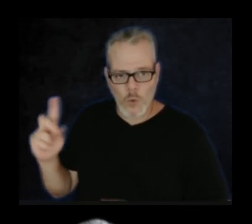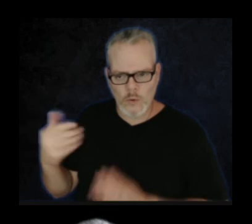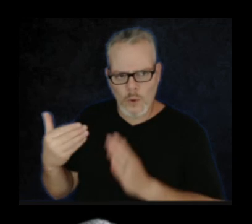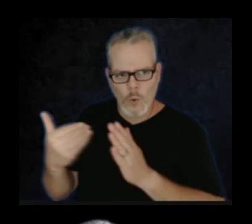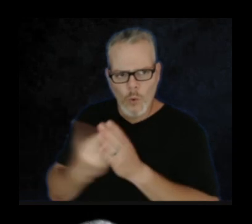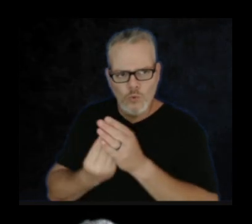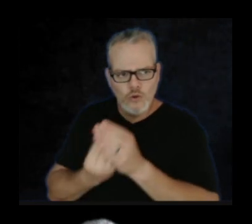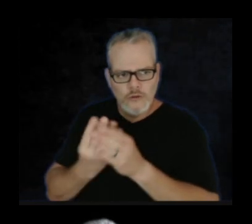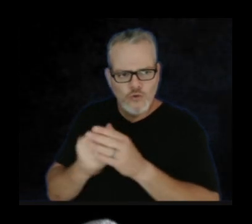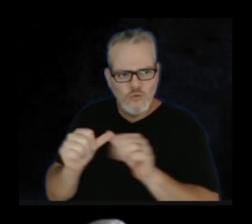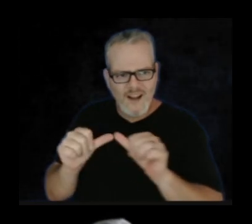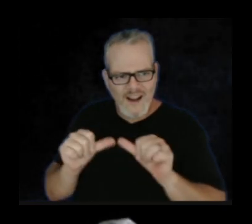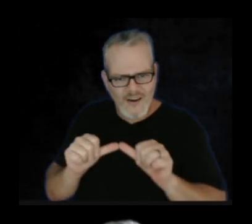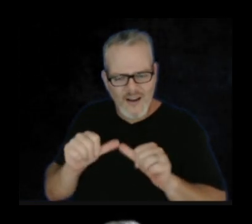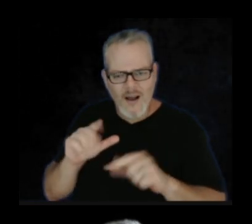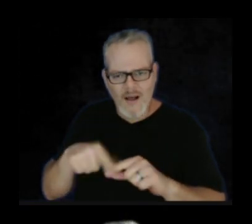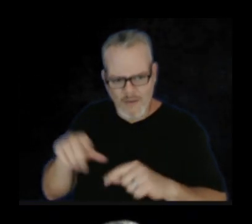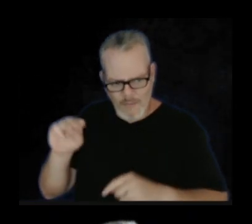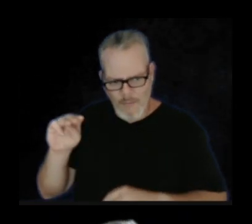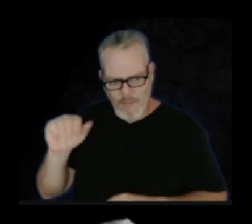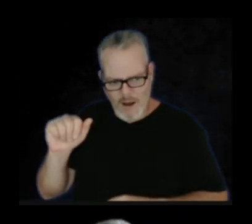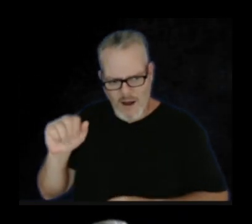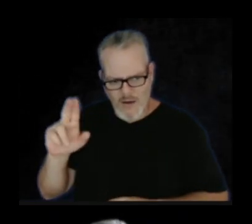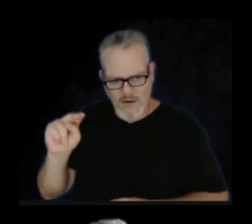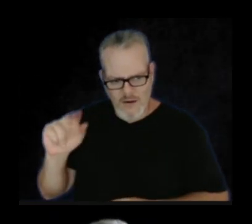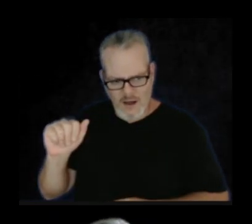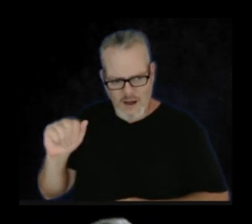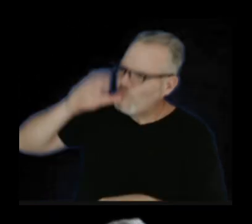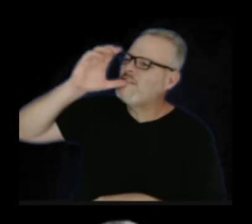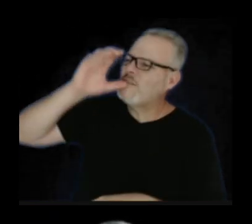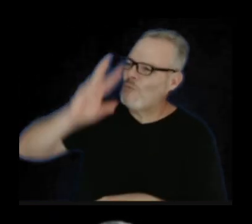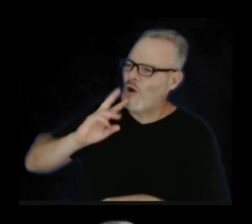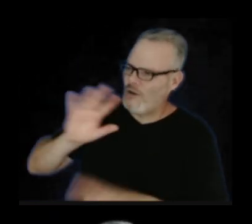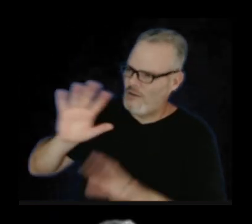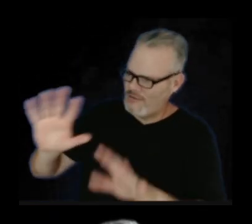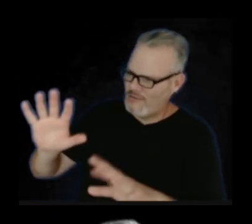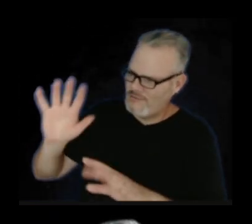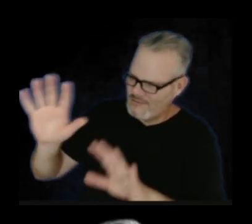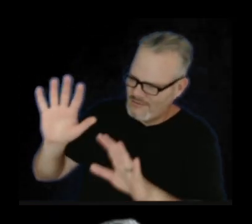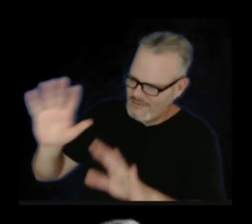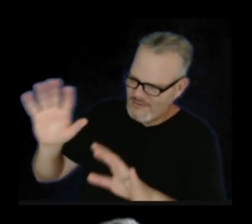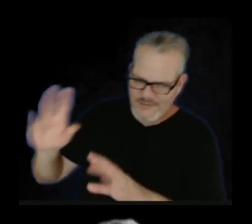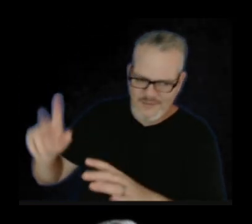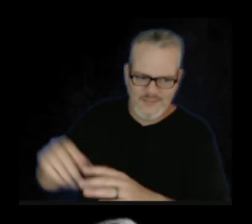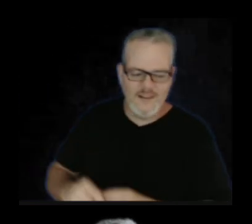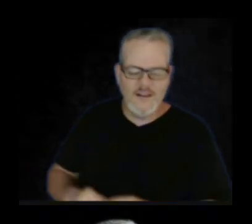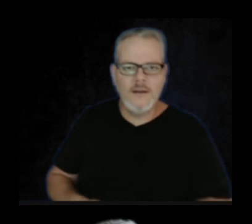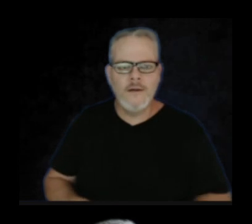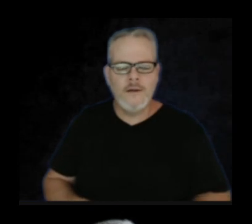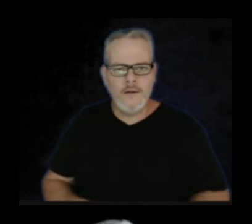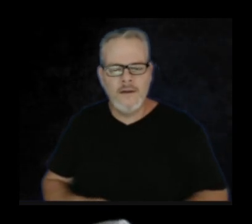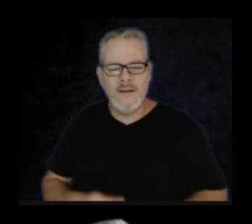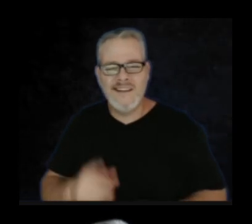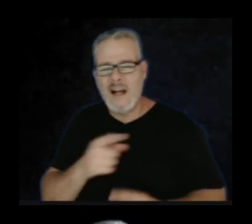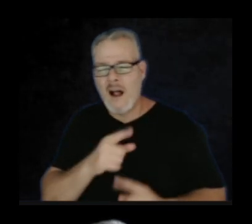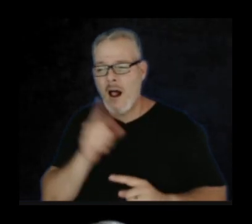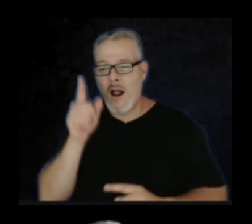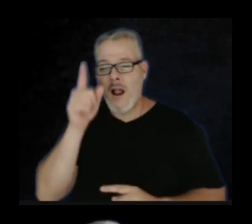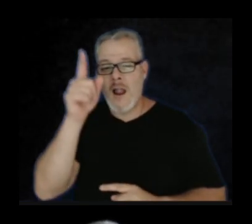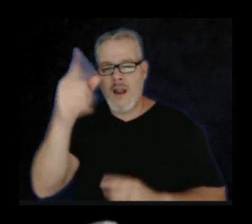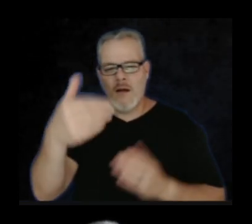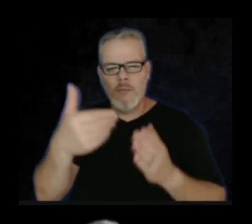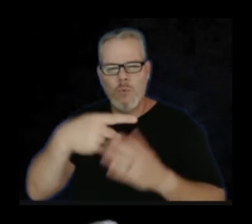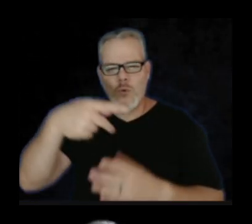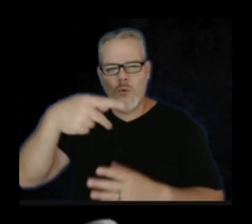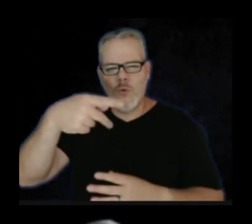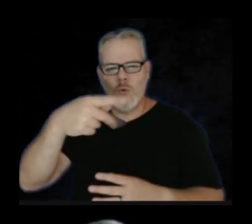see a little sign of inflation there as well. But further over at Pu'o'o, we can see that the signal is